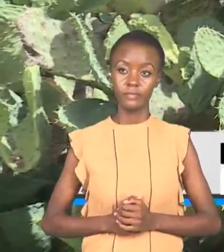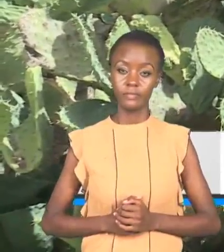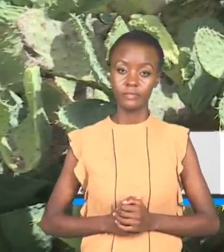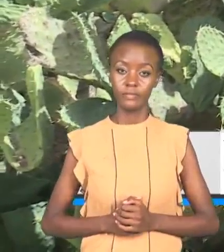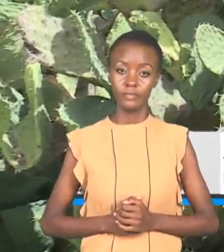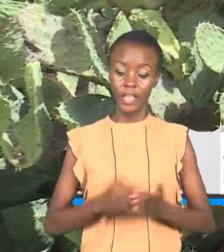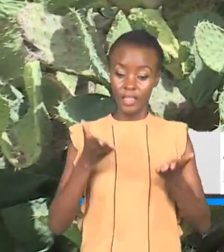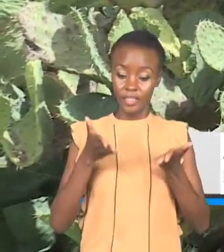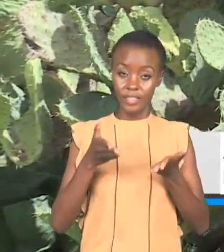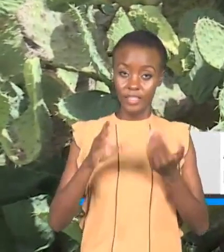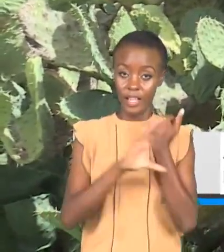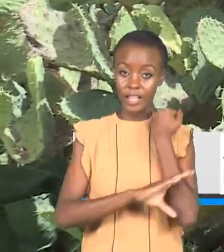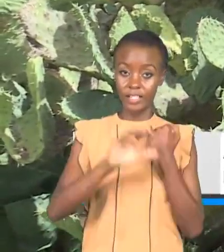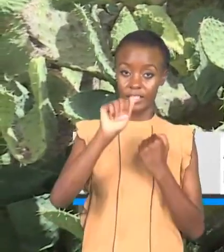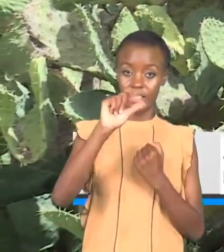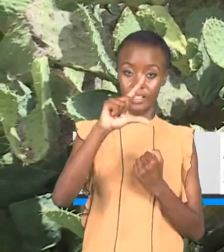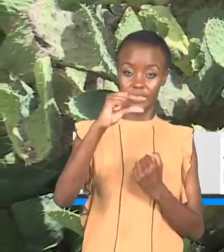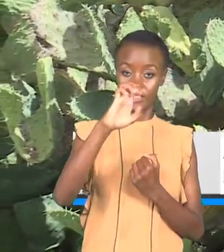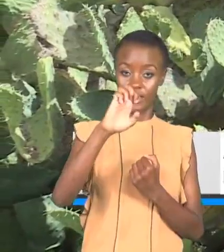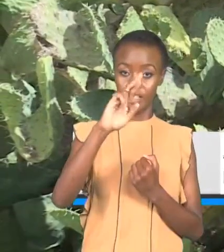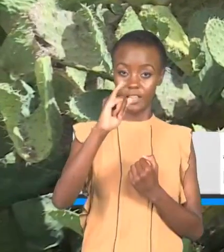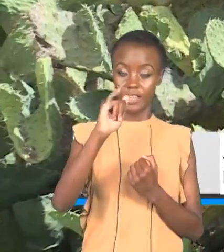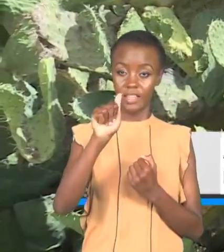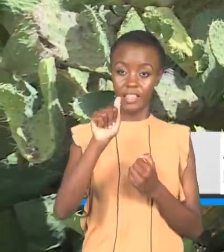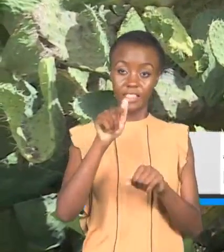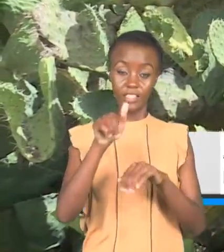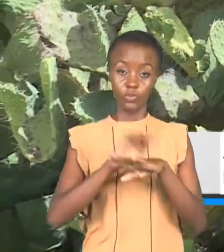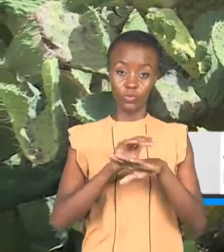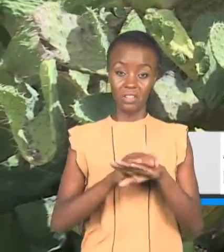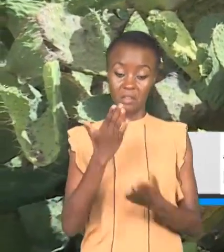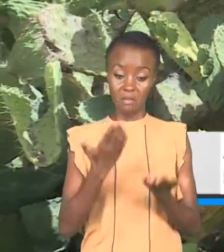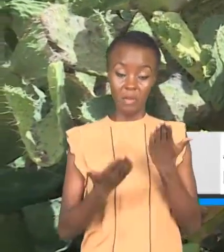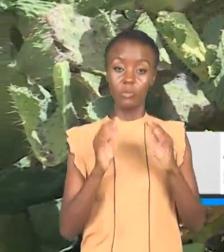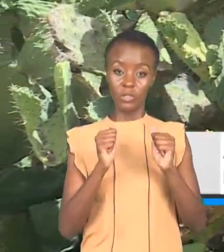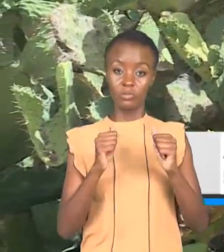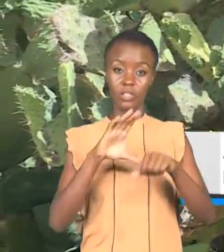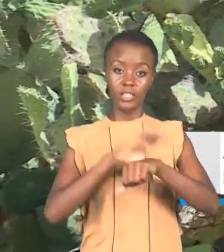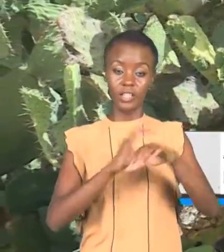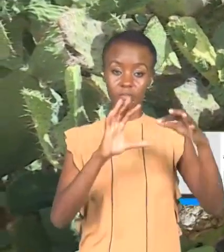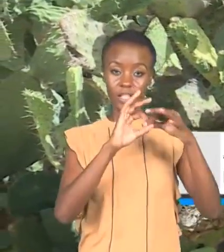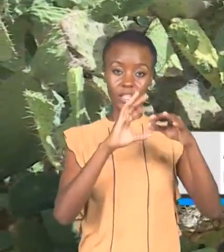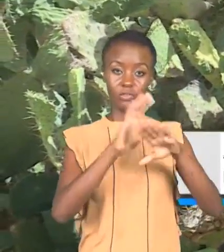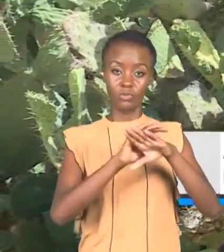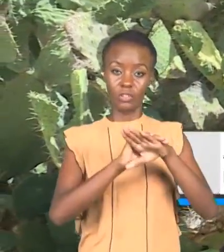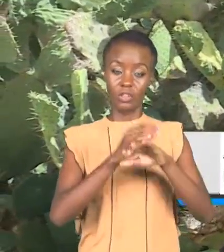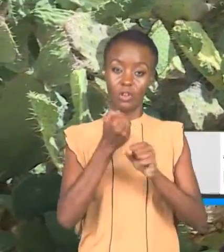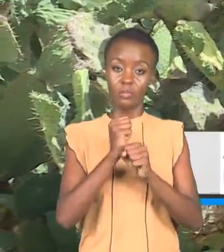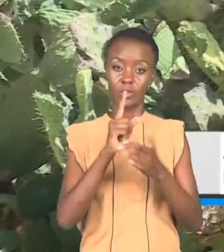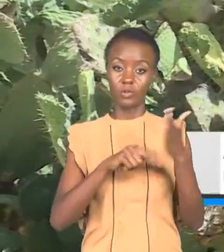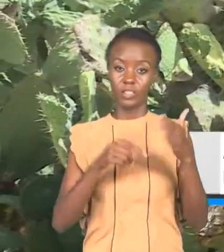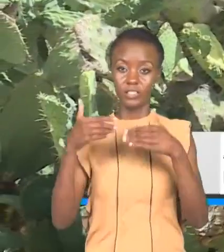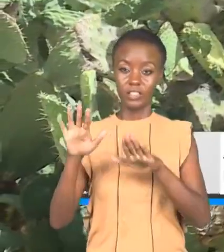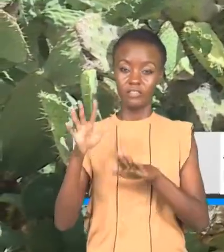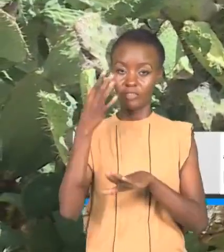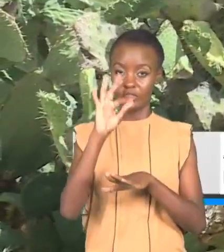In Algeria, it's a first for us. We hope to be able to find real partners very soon, to put in place a real